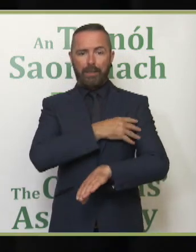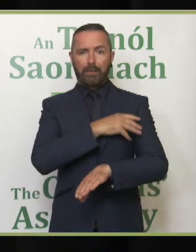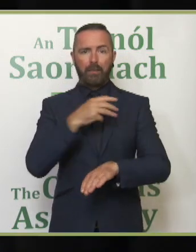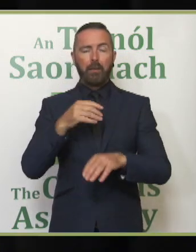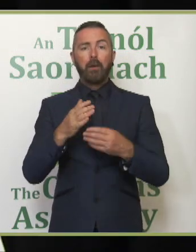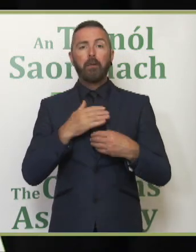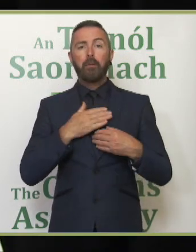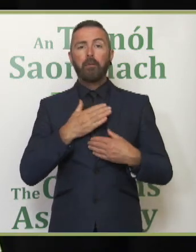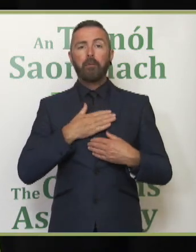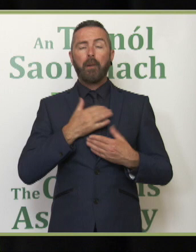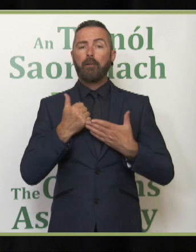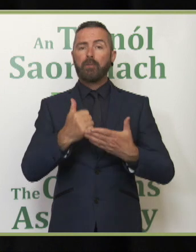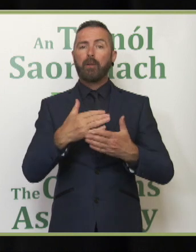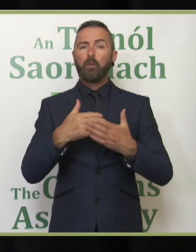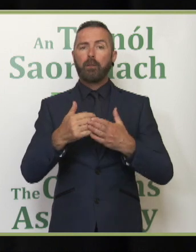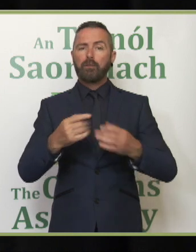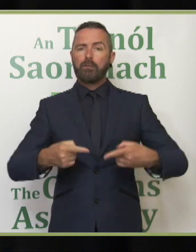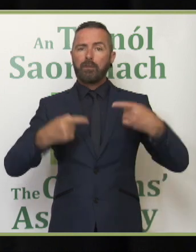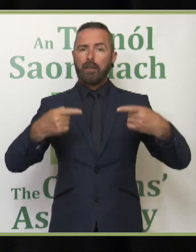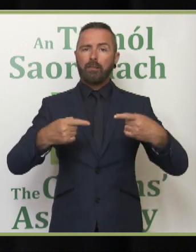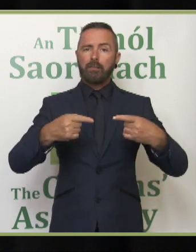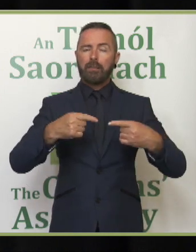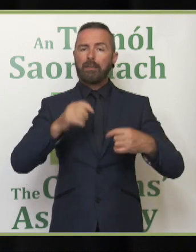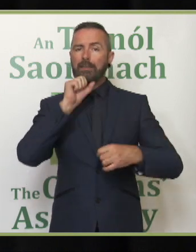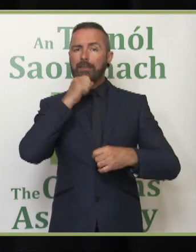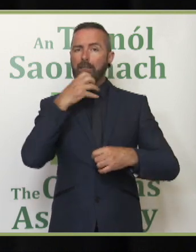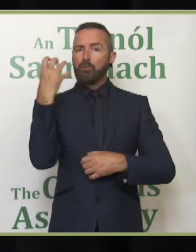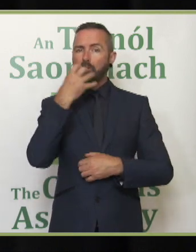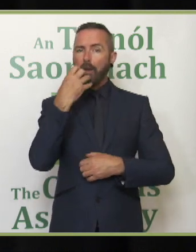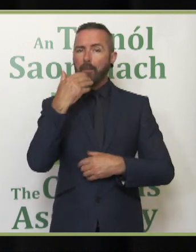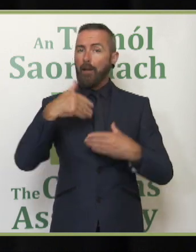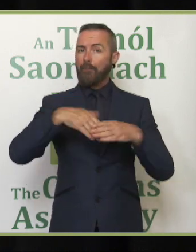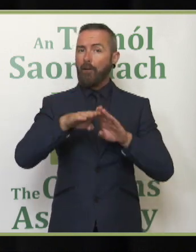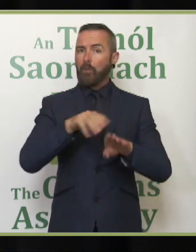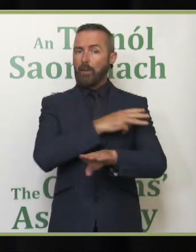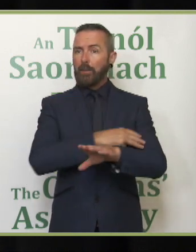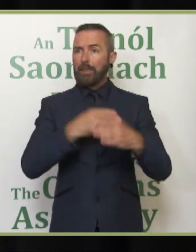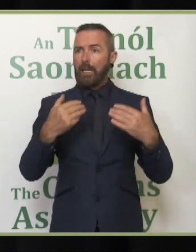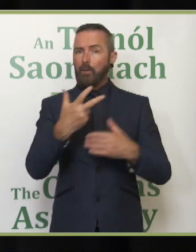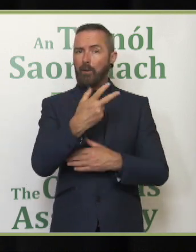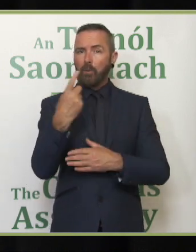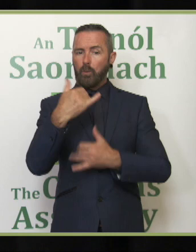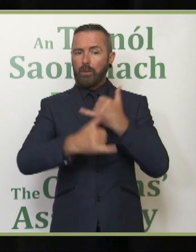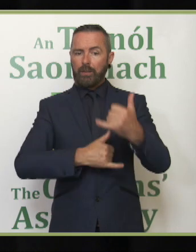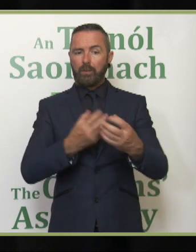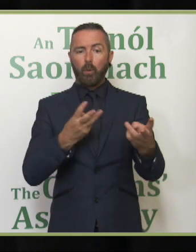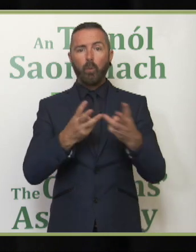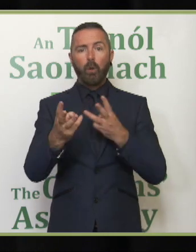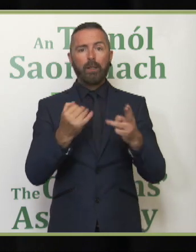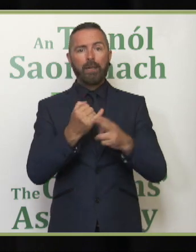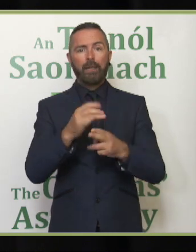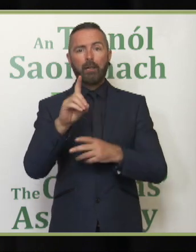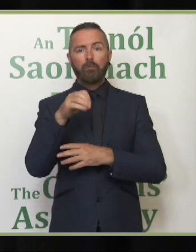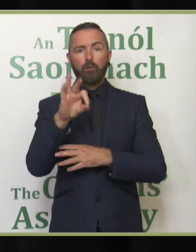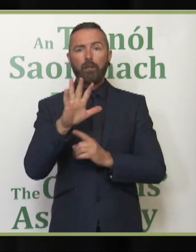tackling organised and serious crime. I've been in An Garda Síochána over 31 years, and I've worked in the drug area at a number of